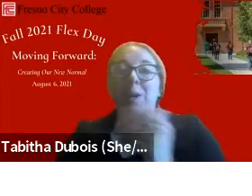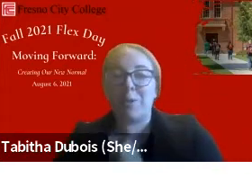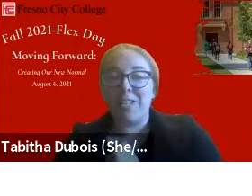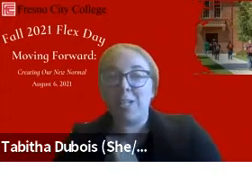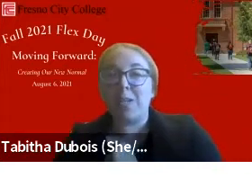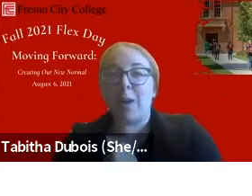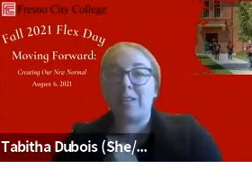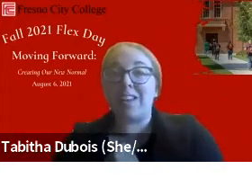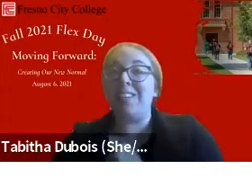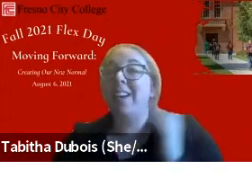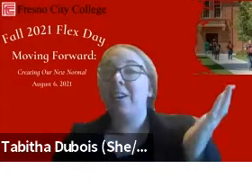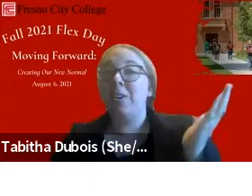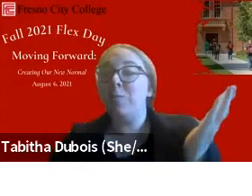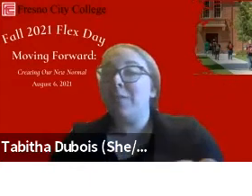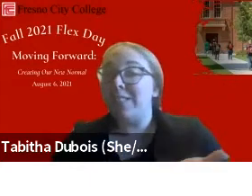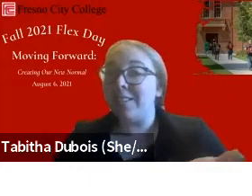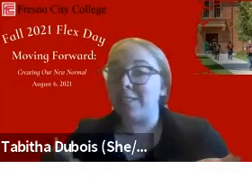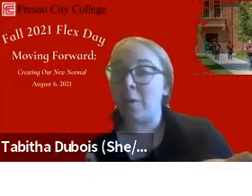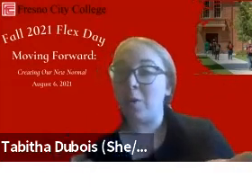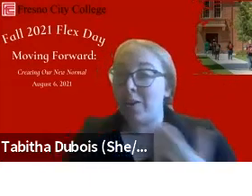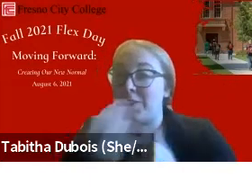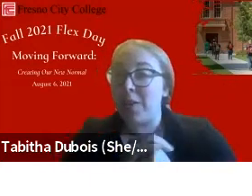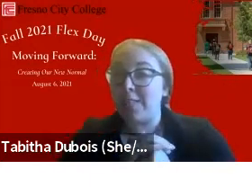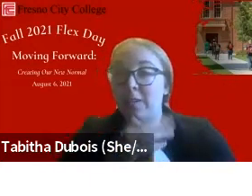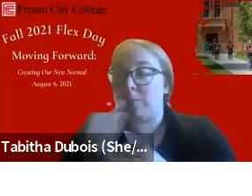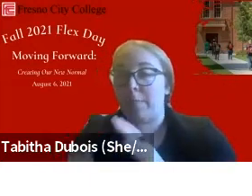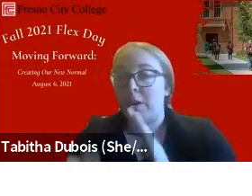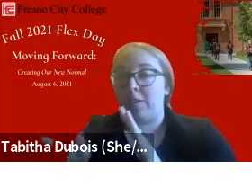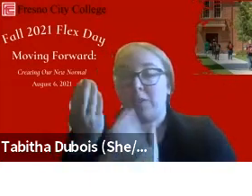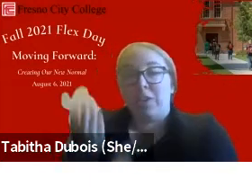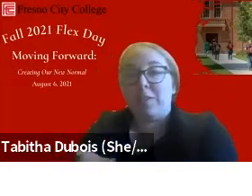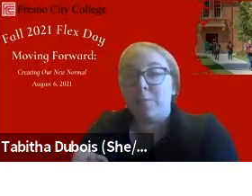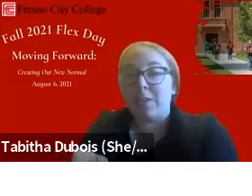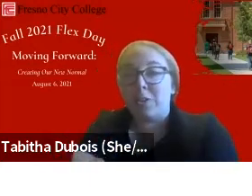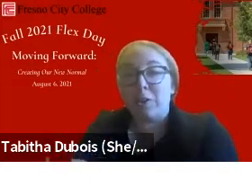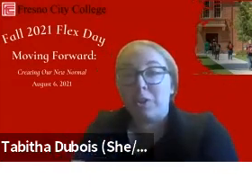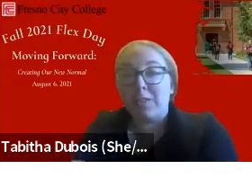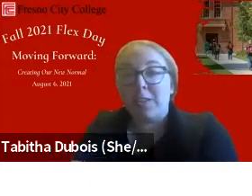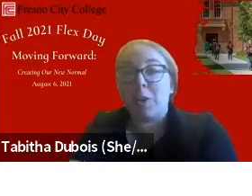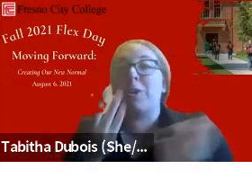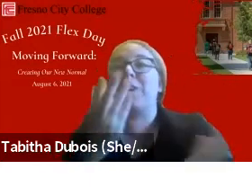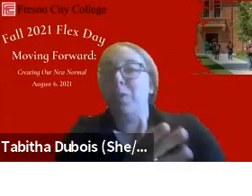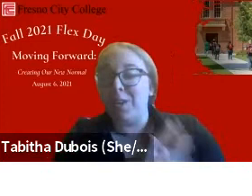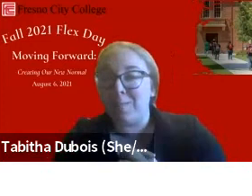Does the interpreter need to be spotlighted? You may have seen some questions. So Nancy, she mentioned earlier, she couldn't see the interpreter. We need to make